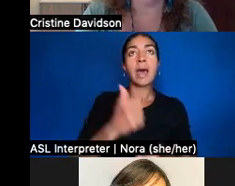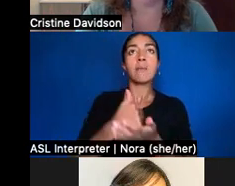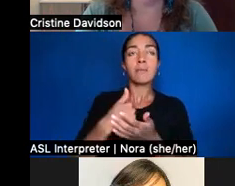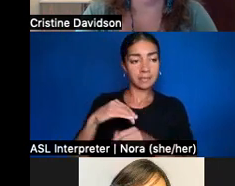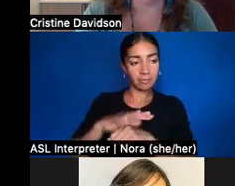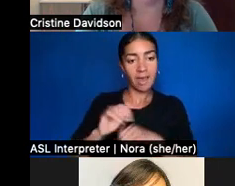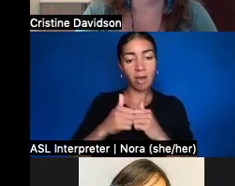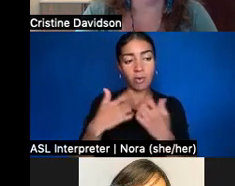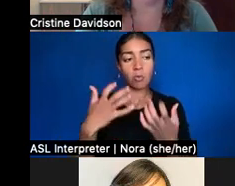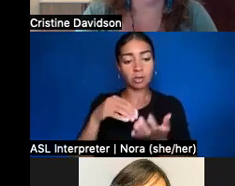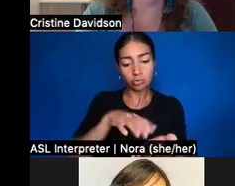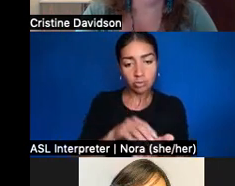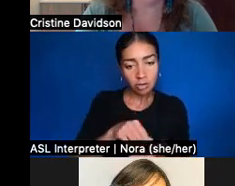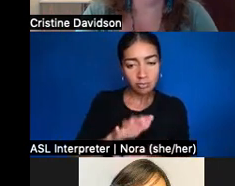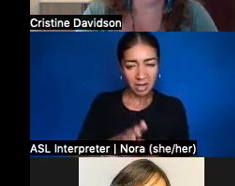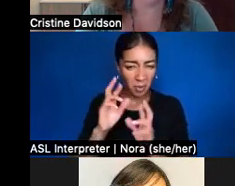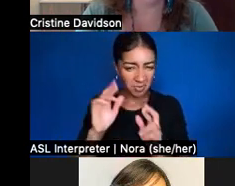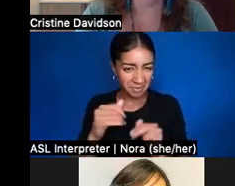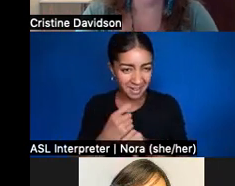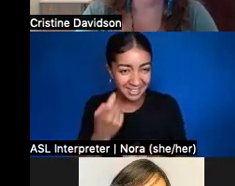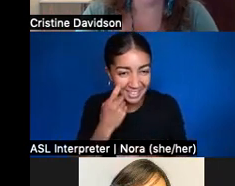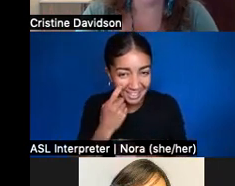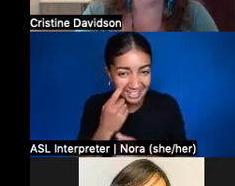I hope that makes sense. Oh my goodness.